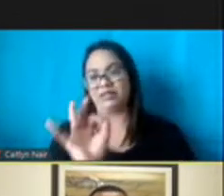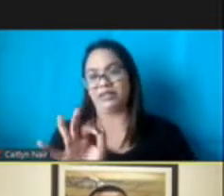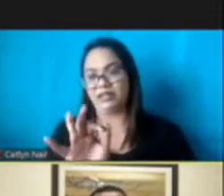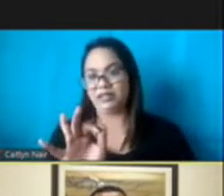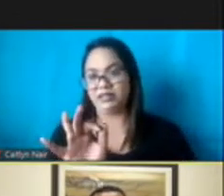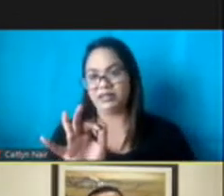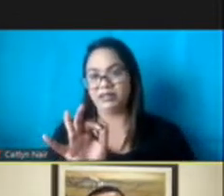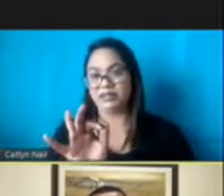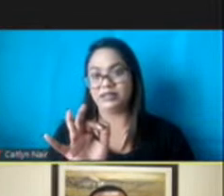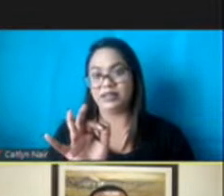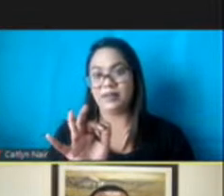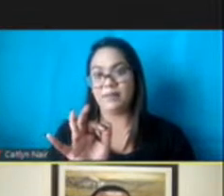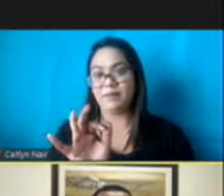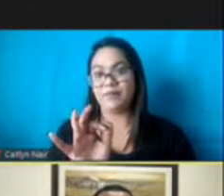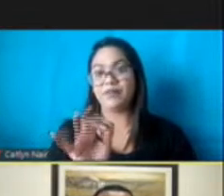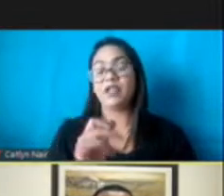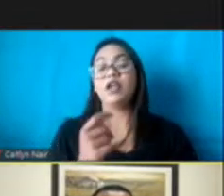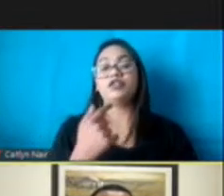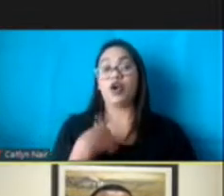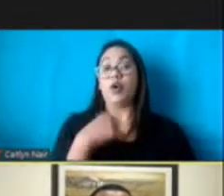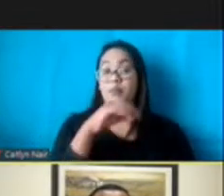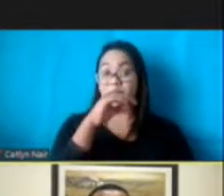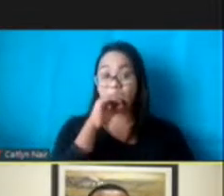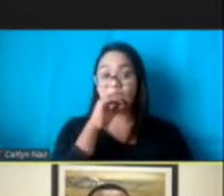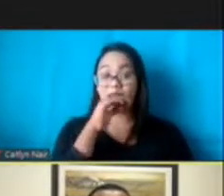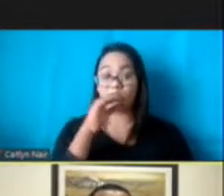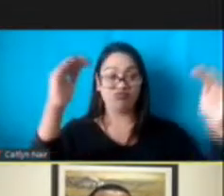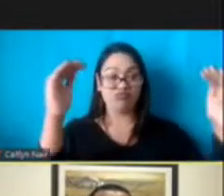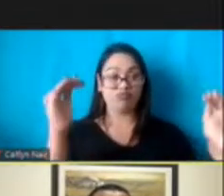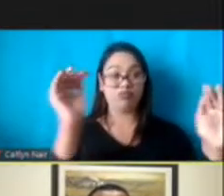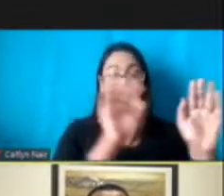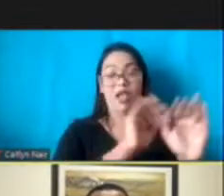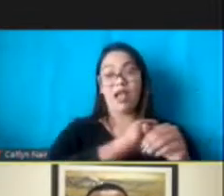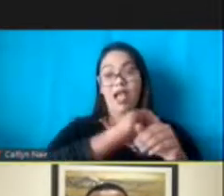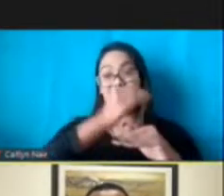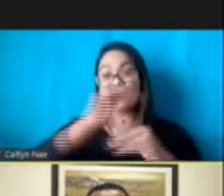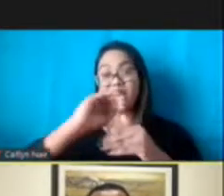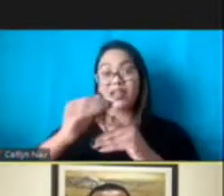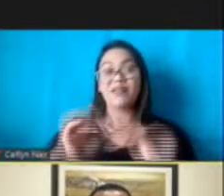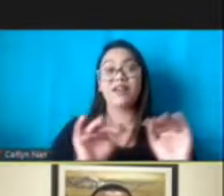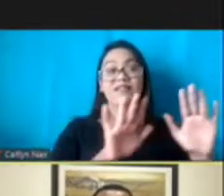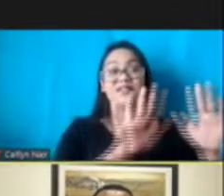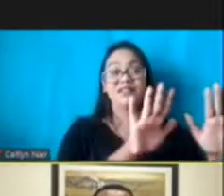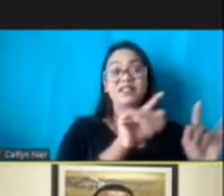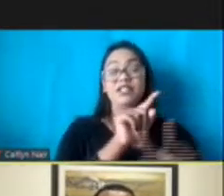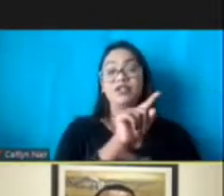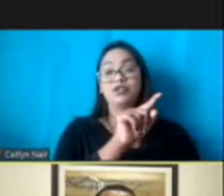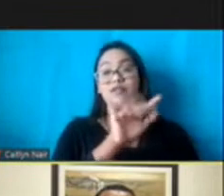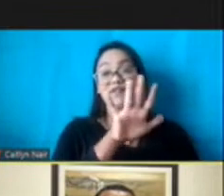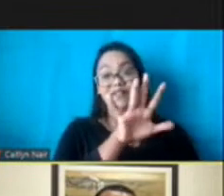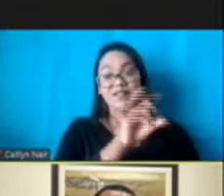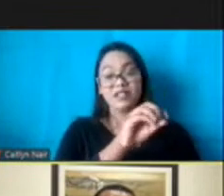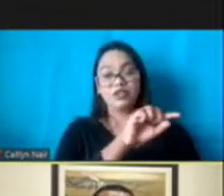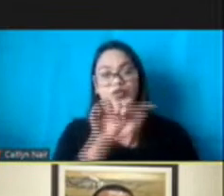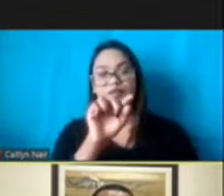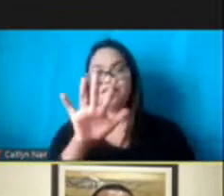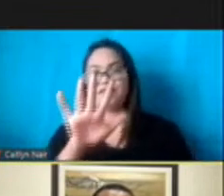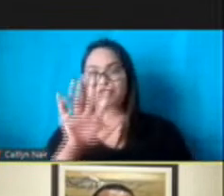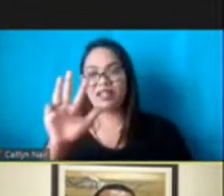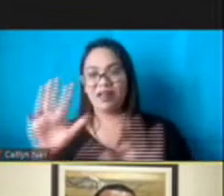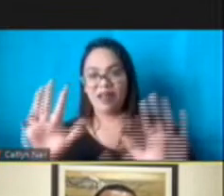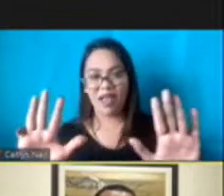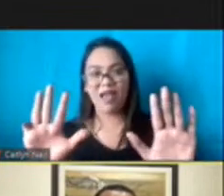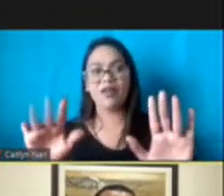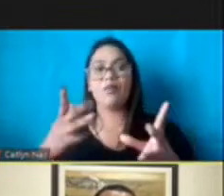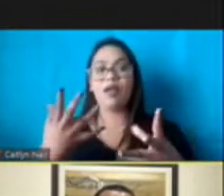that 66 varies from one district to the other. And in 50 to 59, we had 57%. Overall, almost 62%